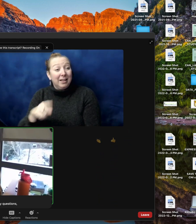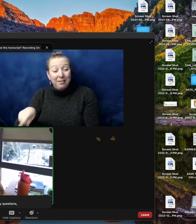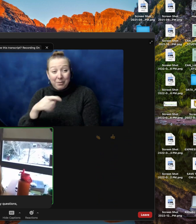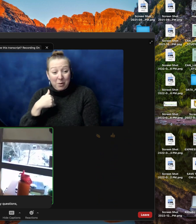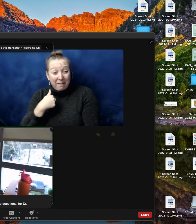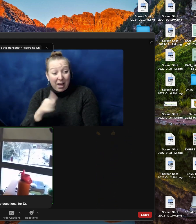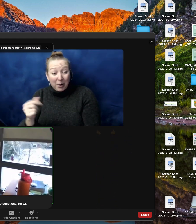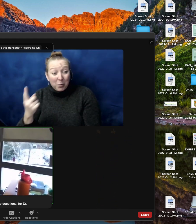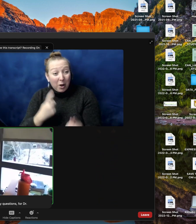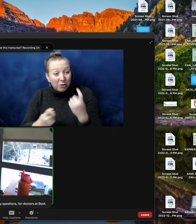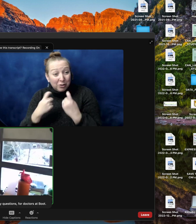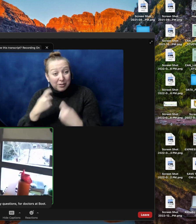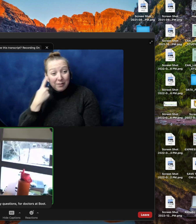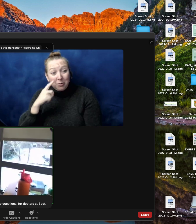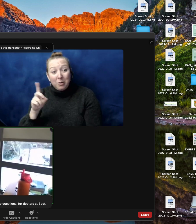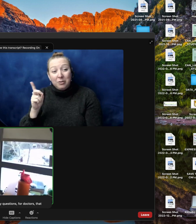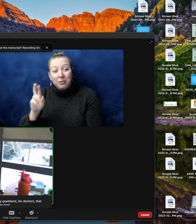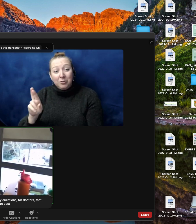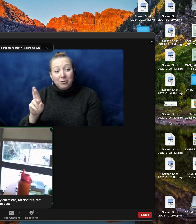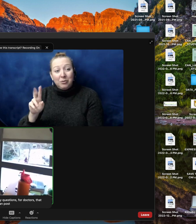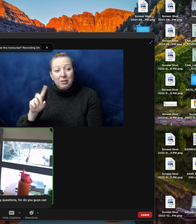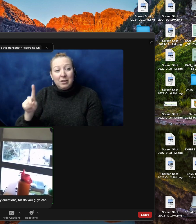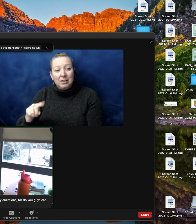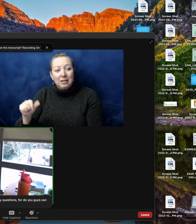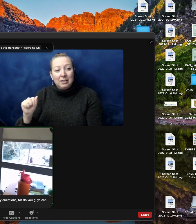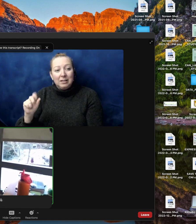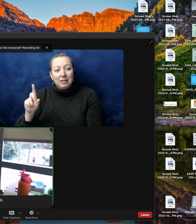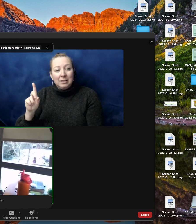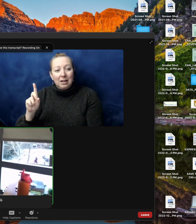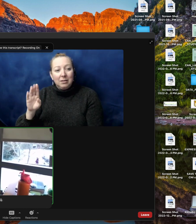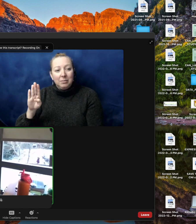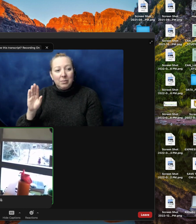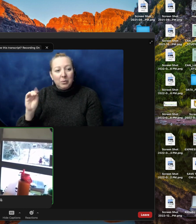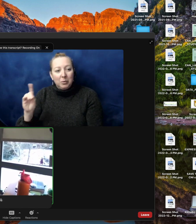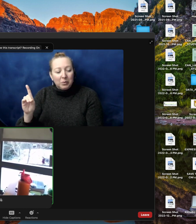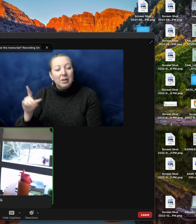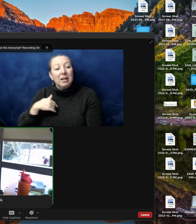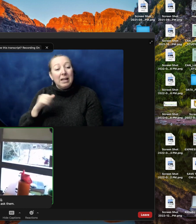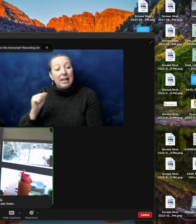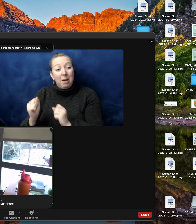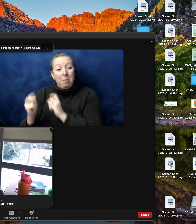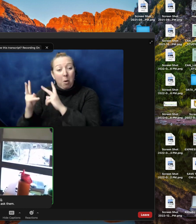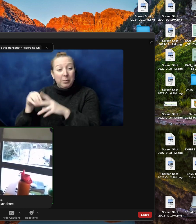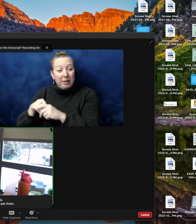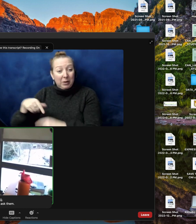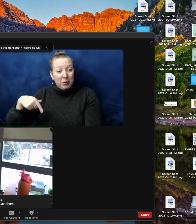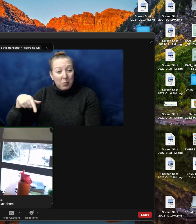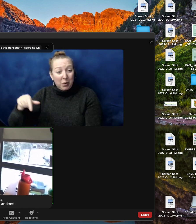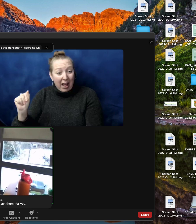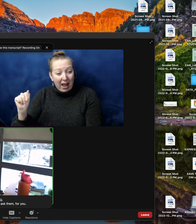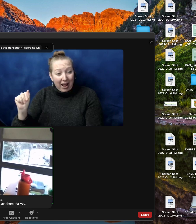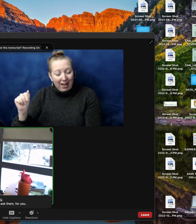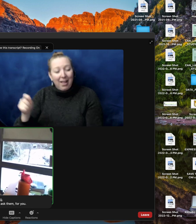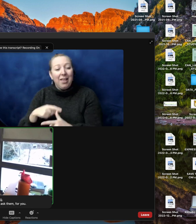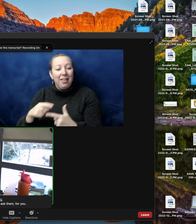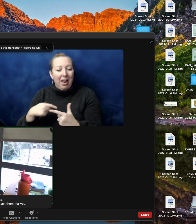for Dr. Zadbood, you guys can post them in the Q&A, and then I can ask them for you.